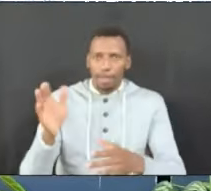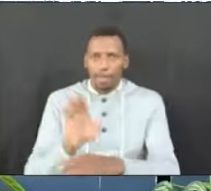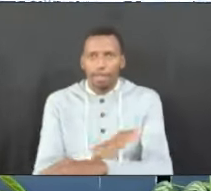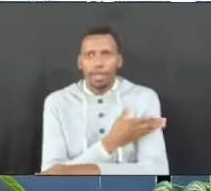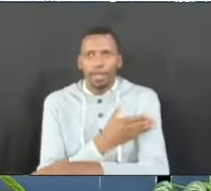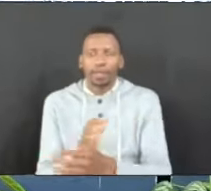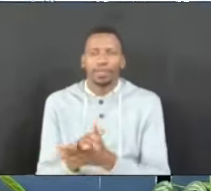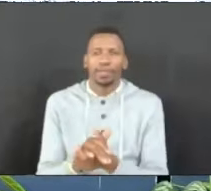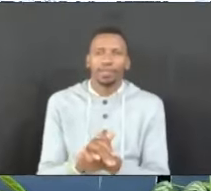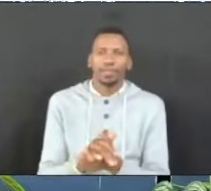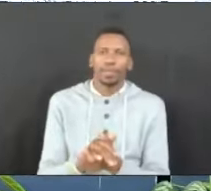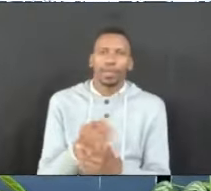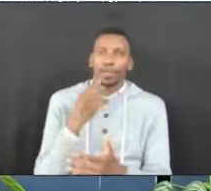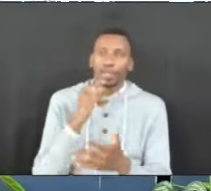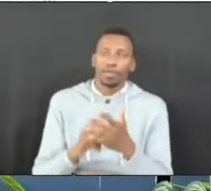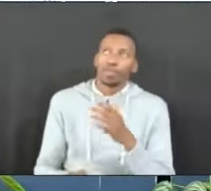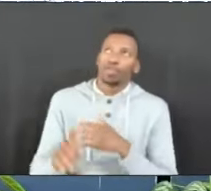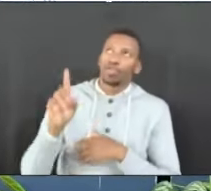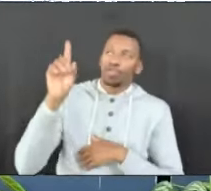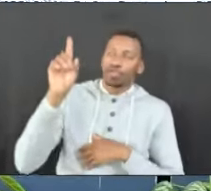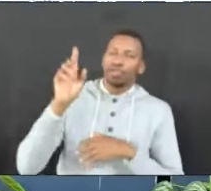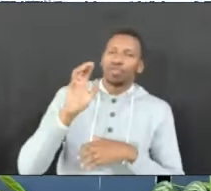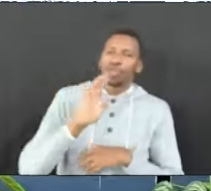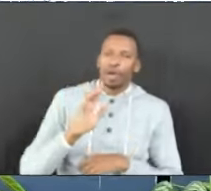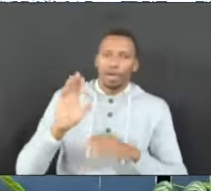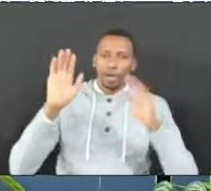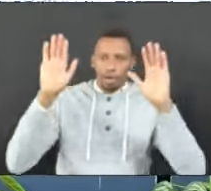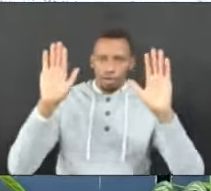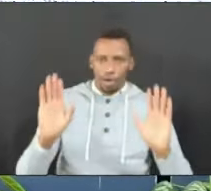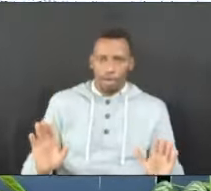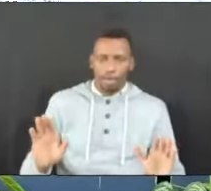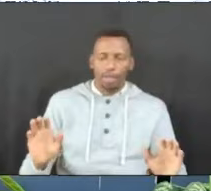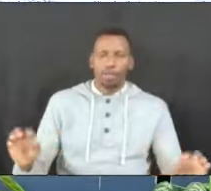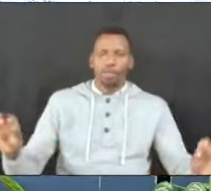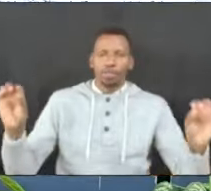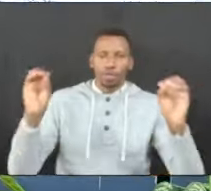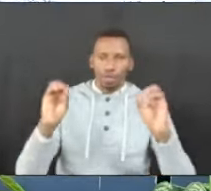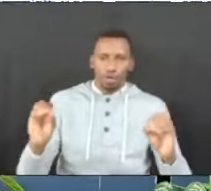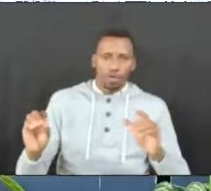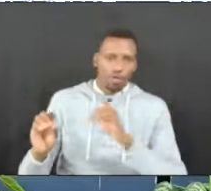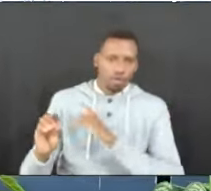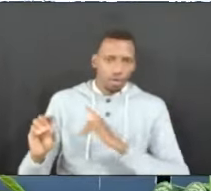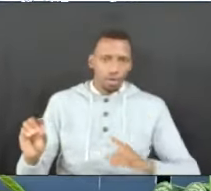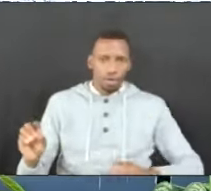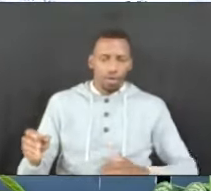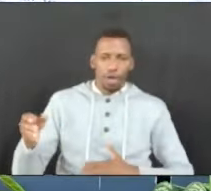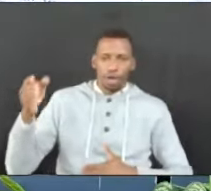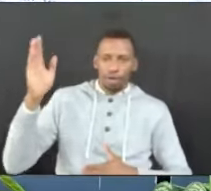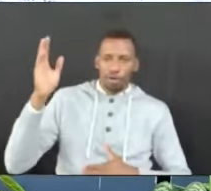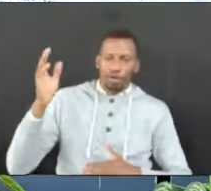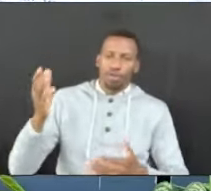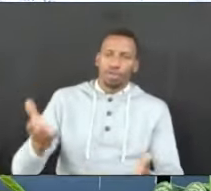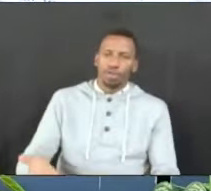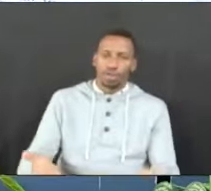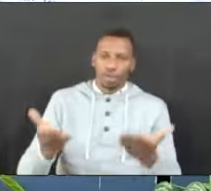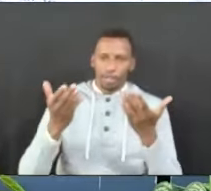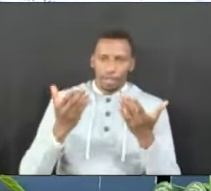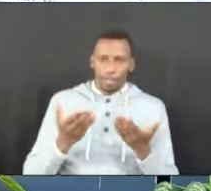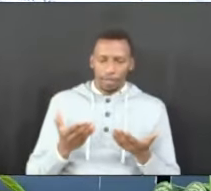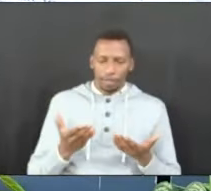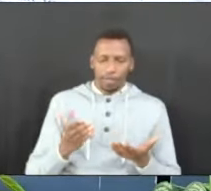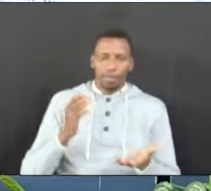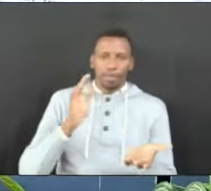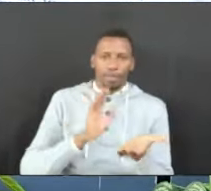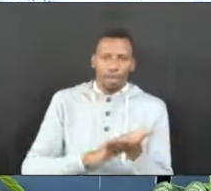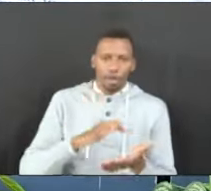song which said, "You are worthy, O Lord our God, to receive glory and honor and